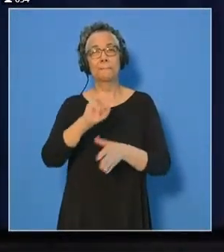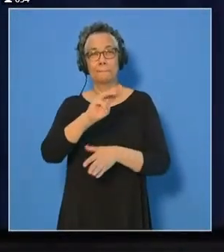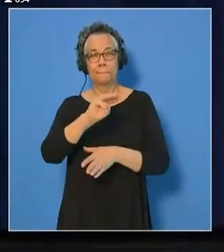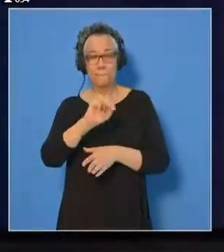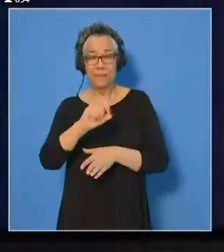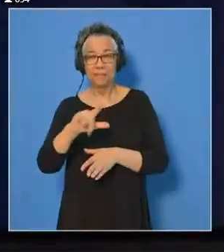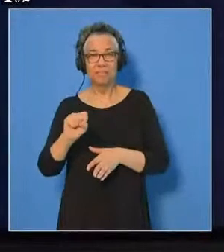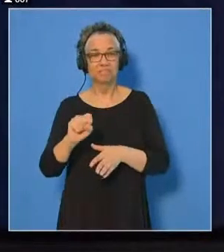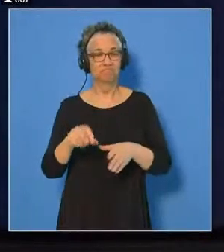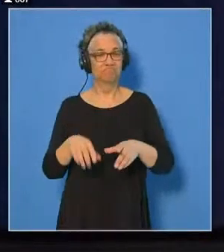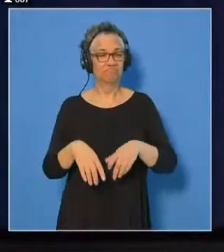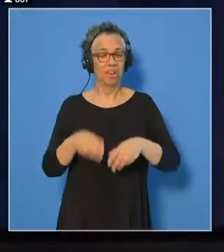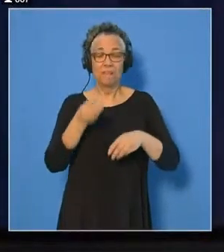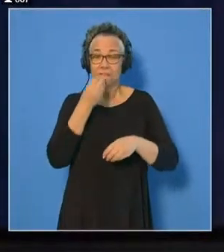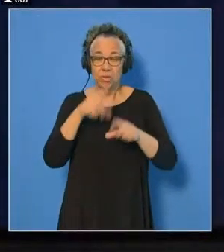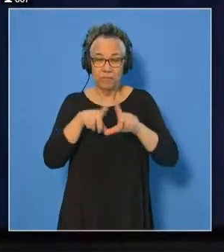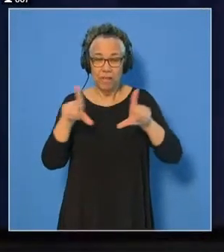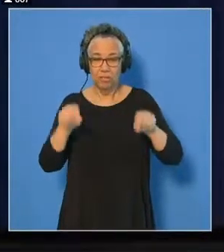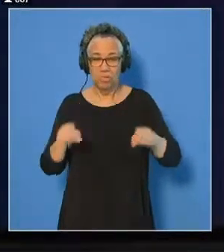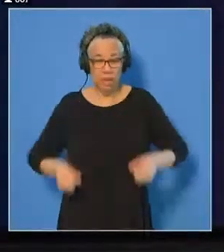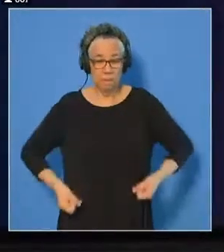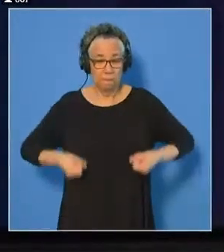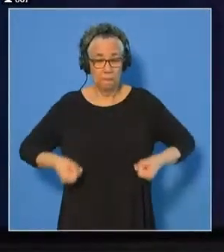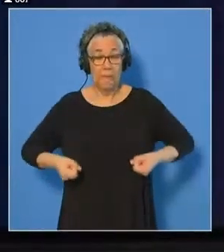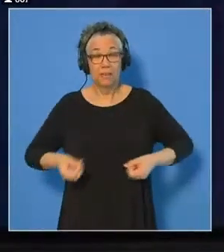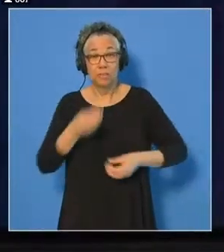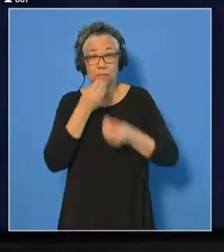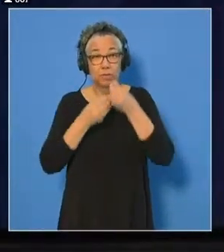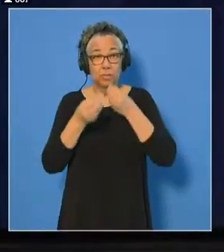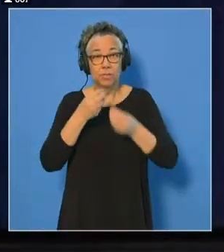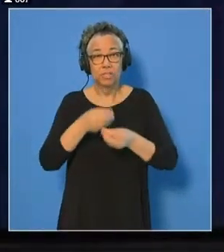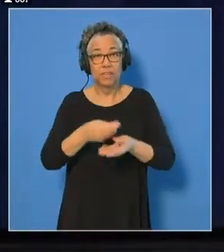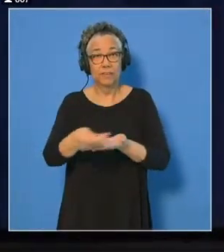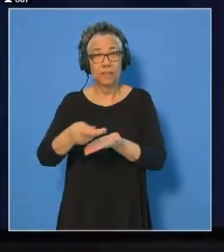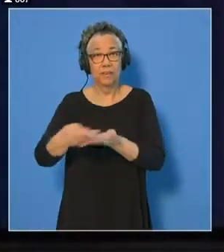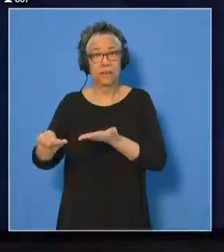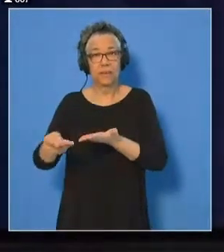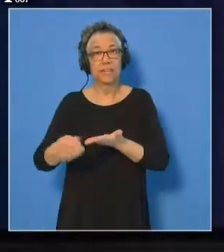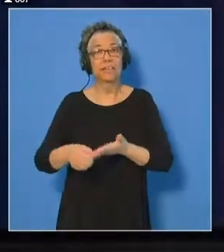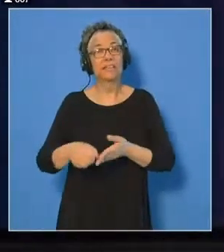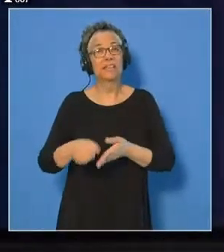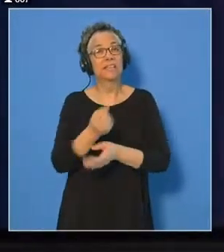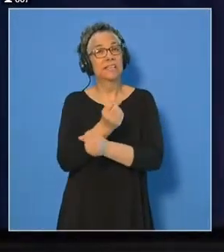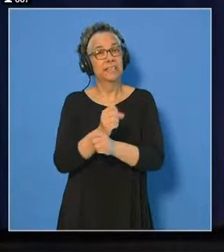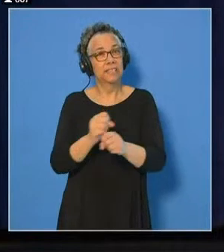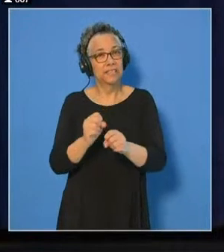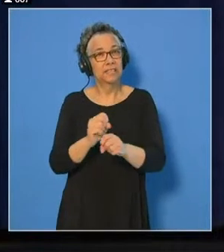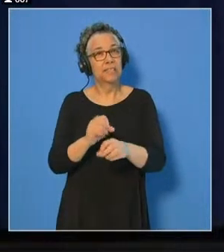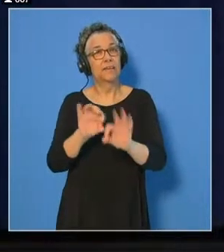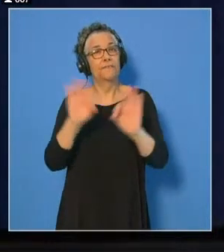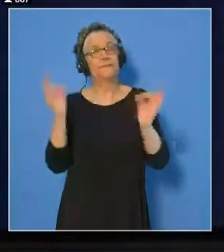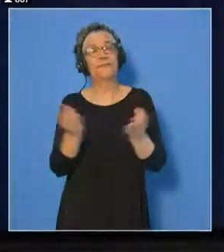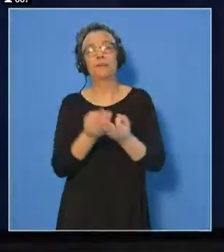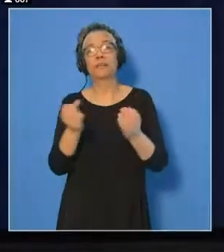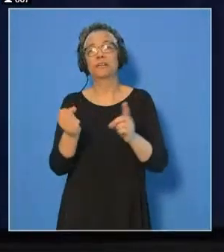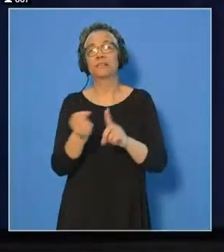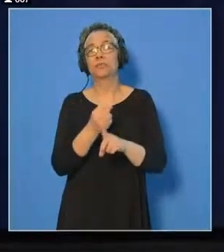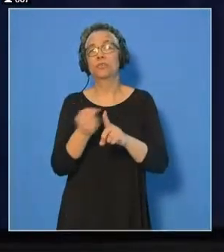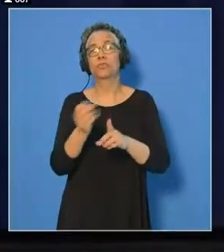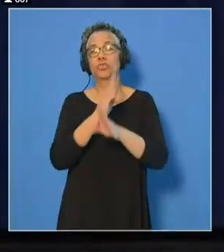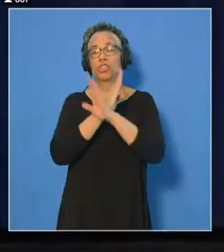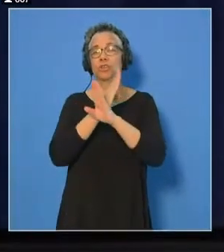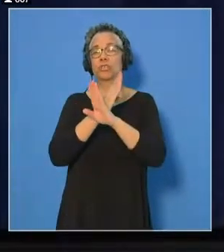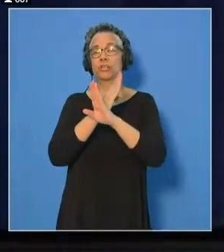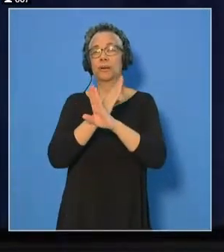being distributed. Safe spaces for victims of domestic violence are available. The homeless shelter is serving many people in